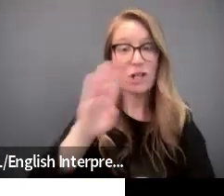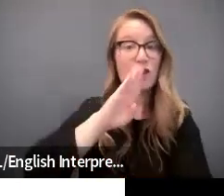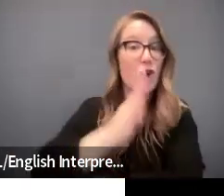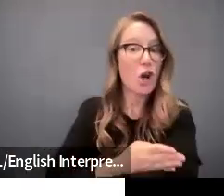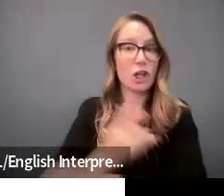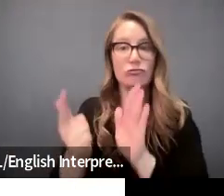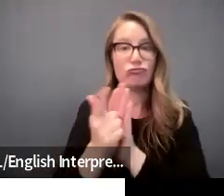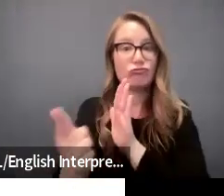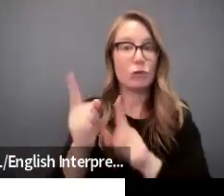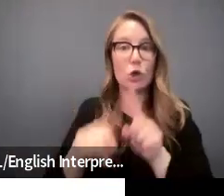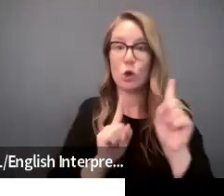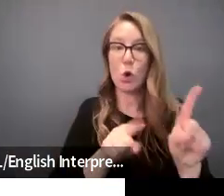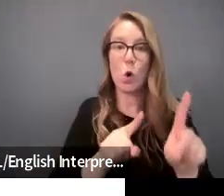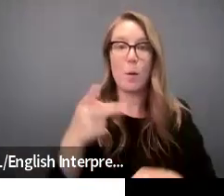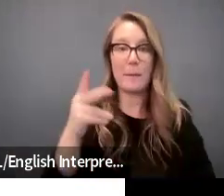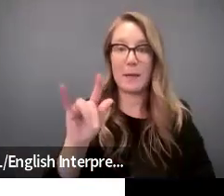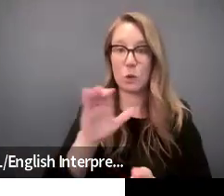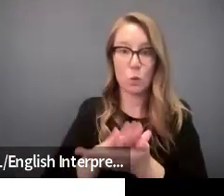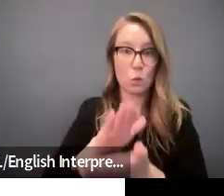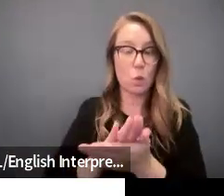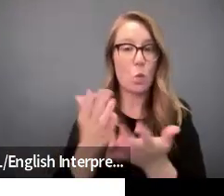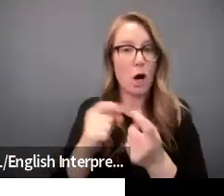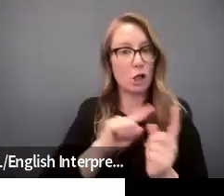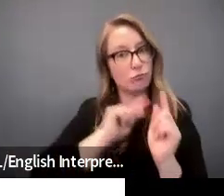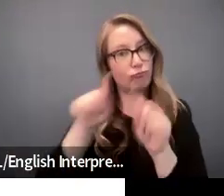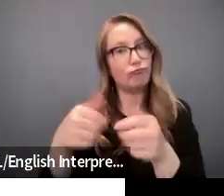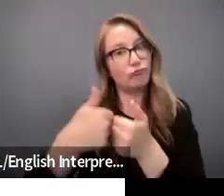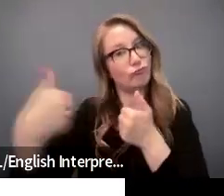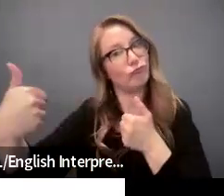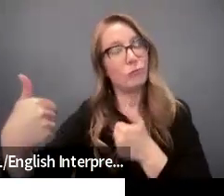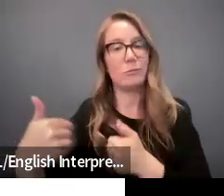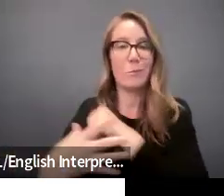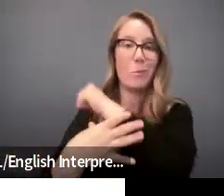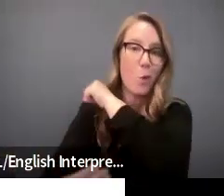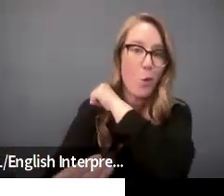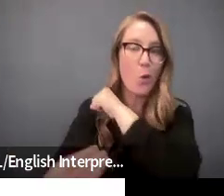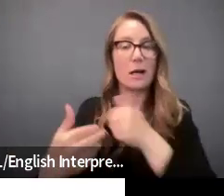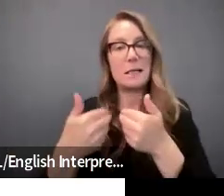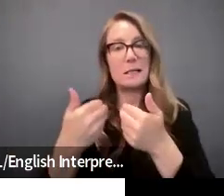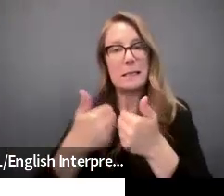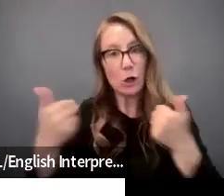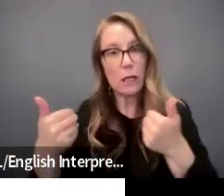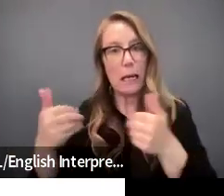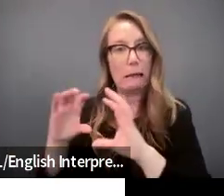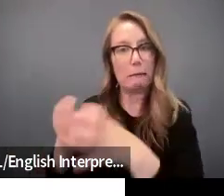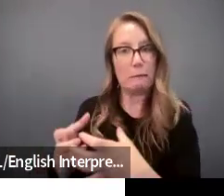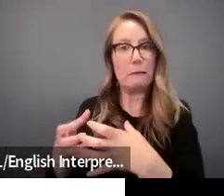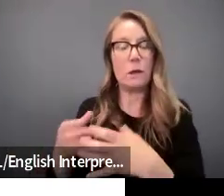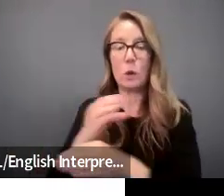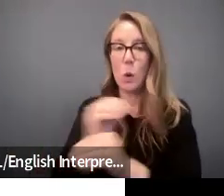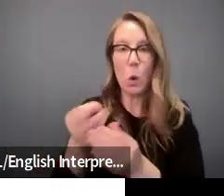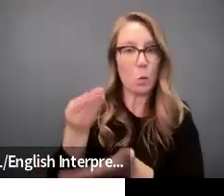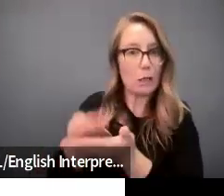not allowed to attend public schools. They wanted her to attend the poor, segregated, no